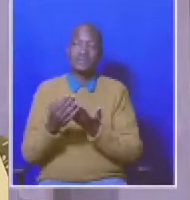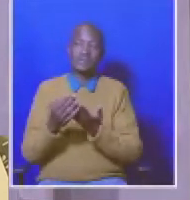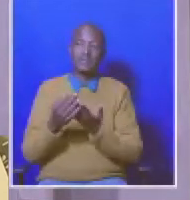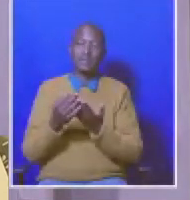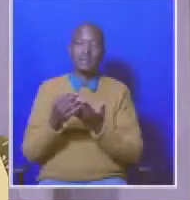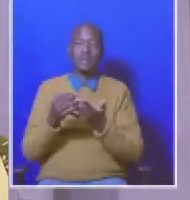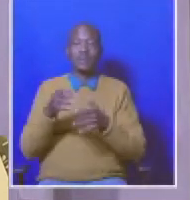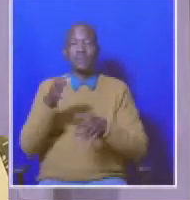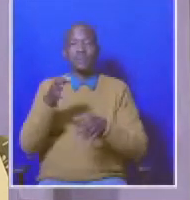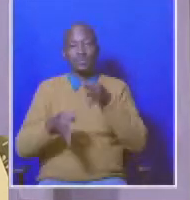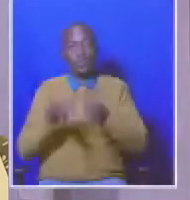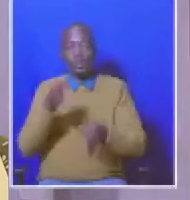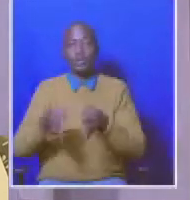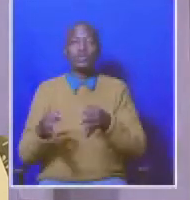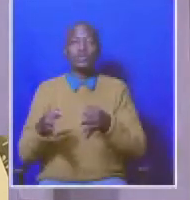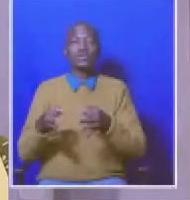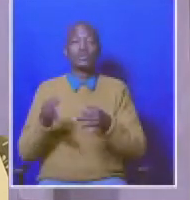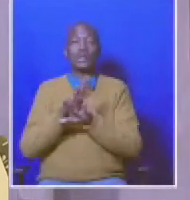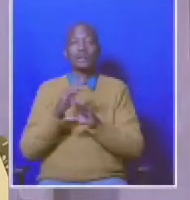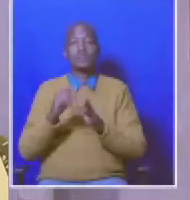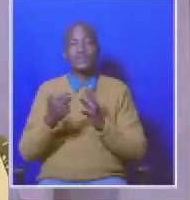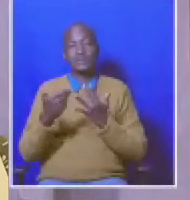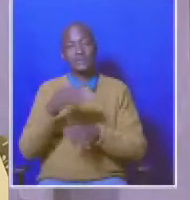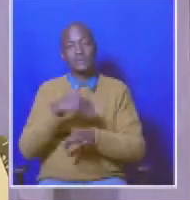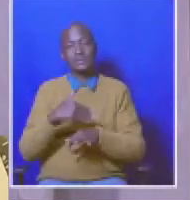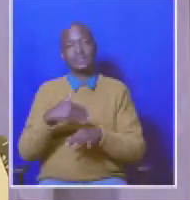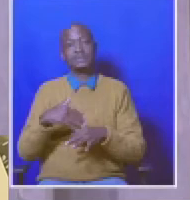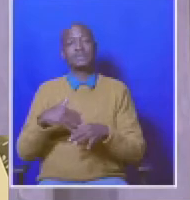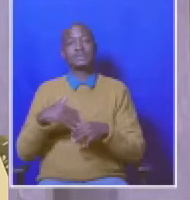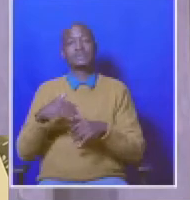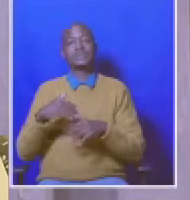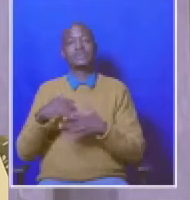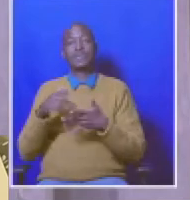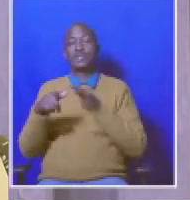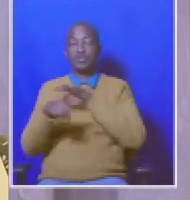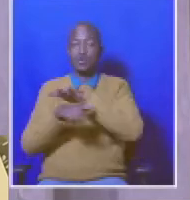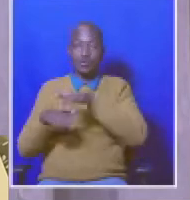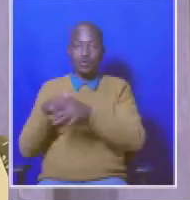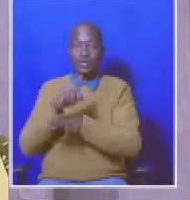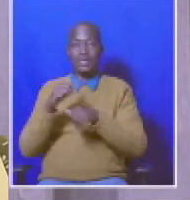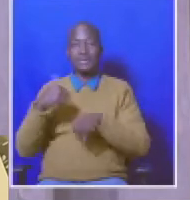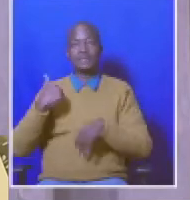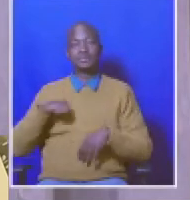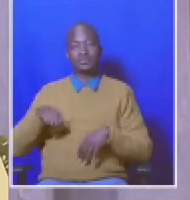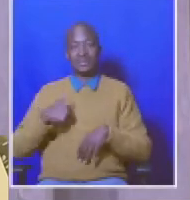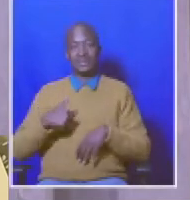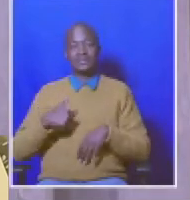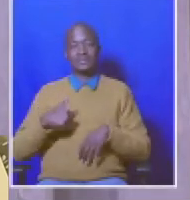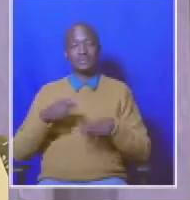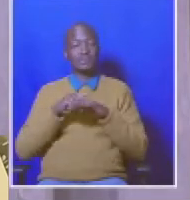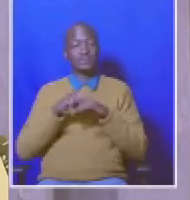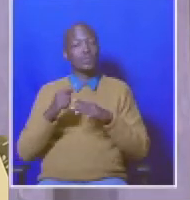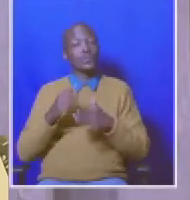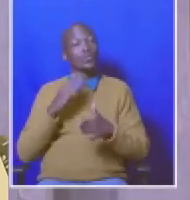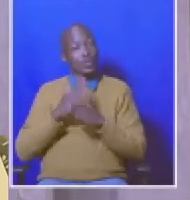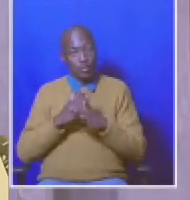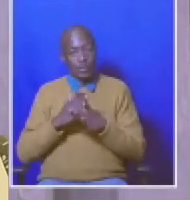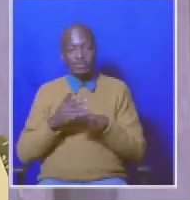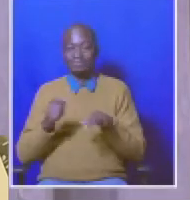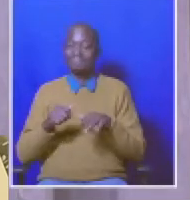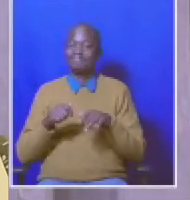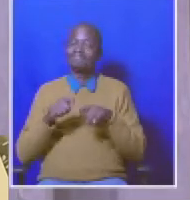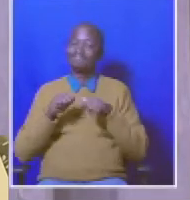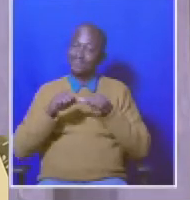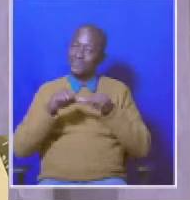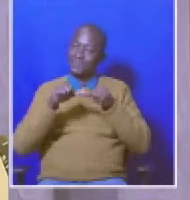political oversight over the Kopanong local municipality. We will continue to work tirelessly towards ensuring that we